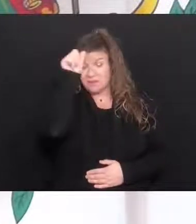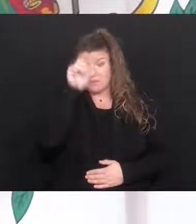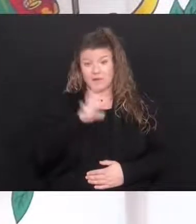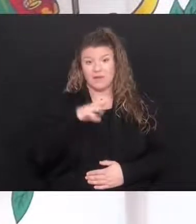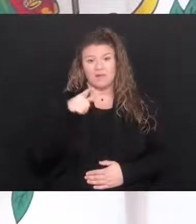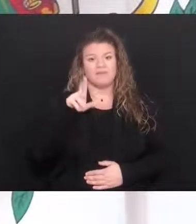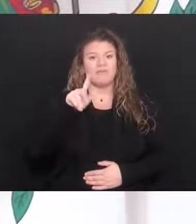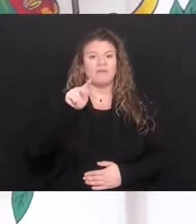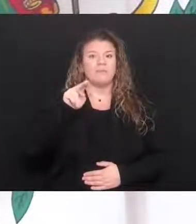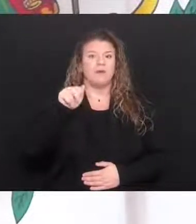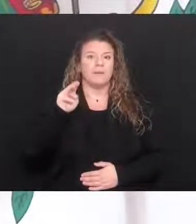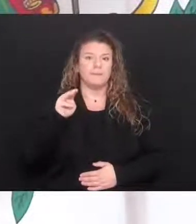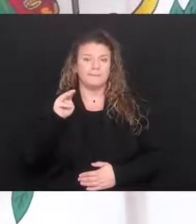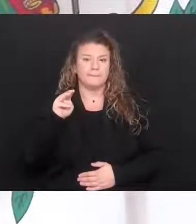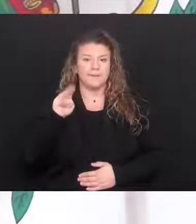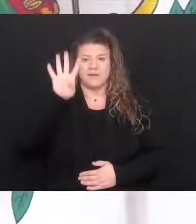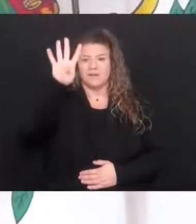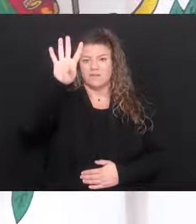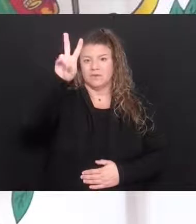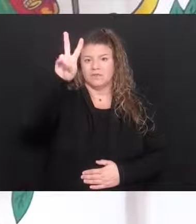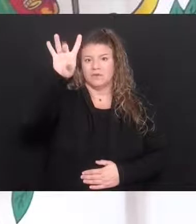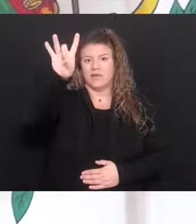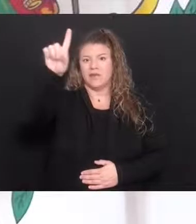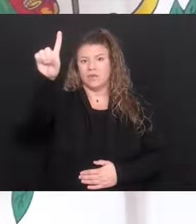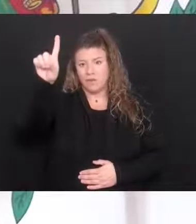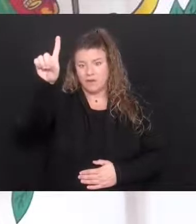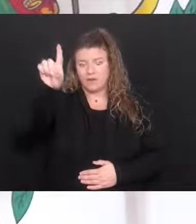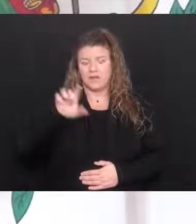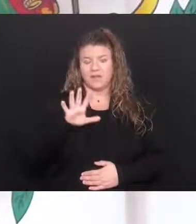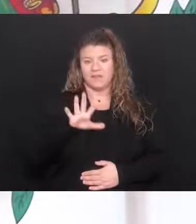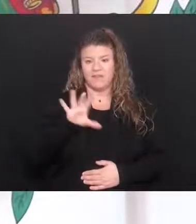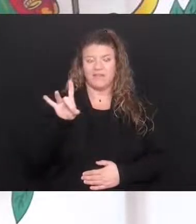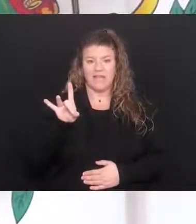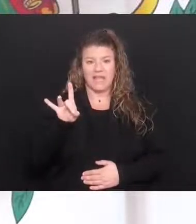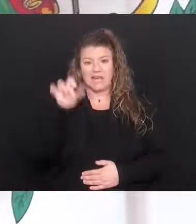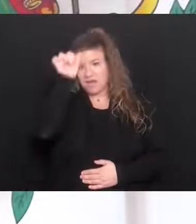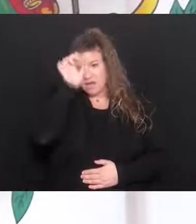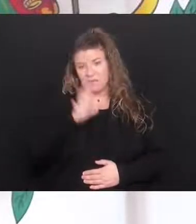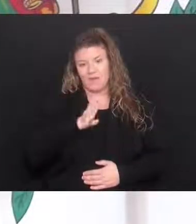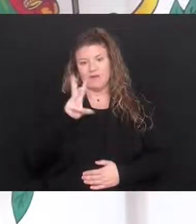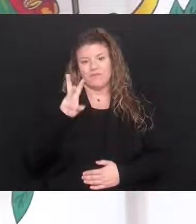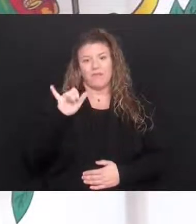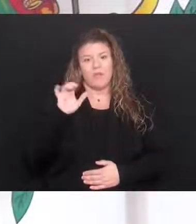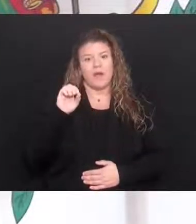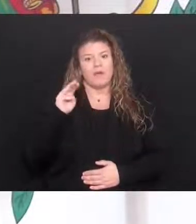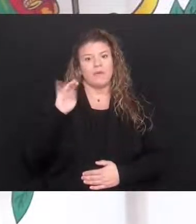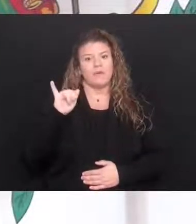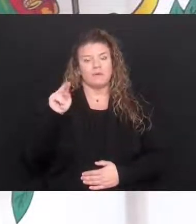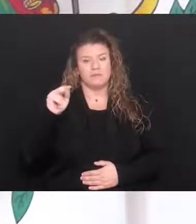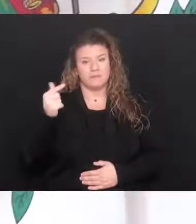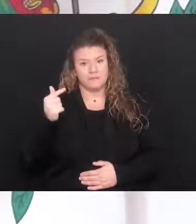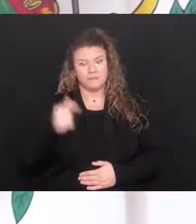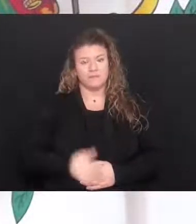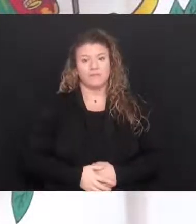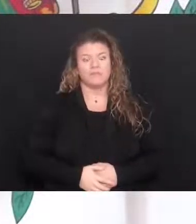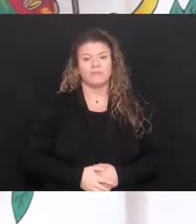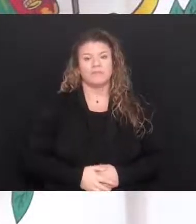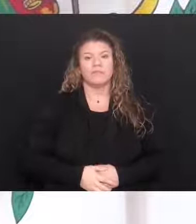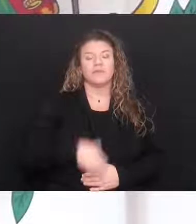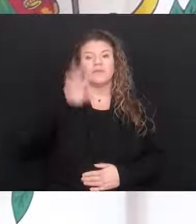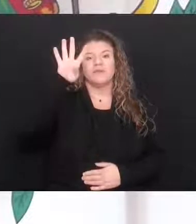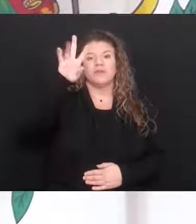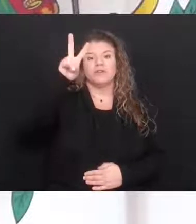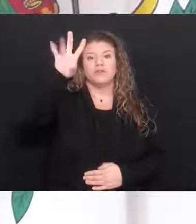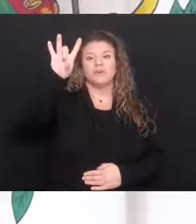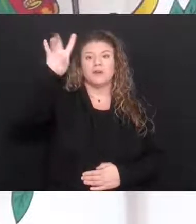Putnam County. The 4,281st death, a 58-year-old male from Wyoming County. The